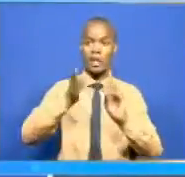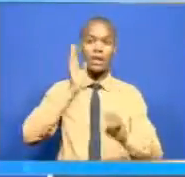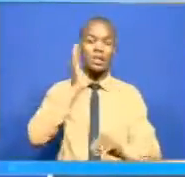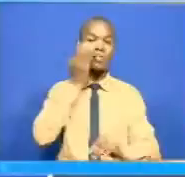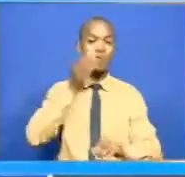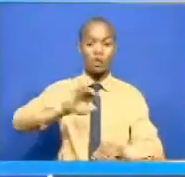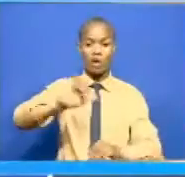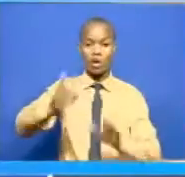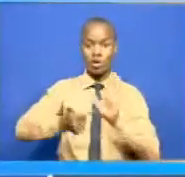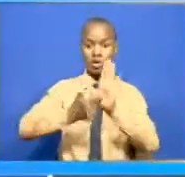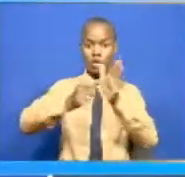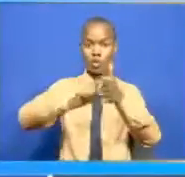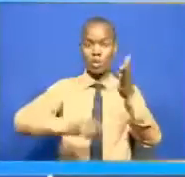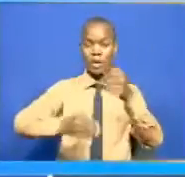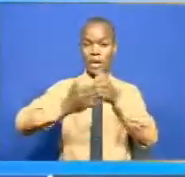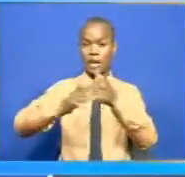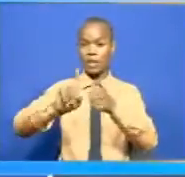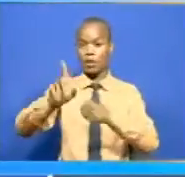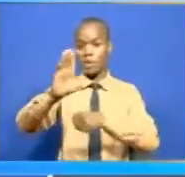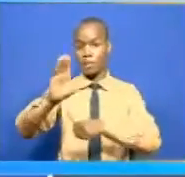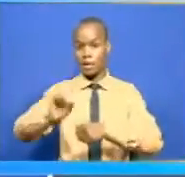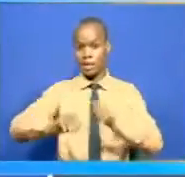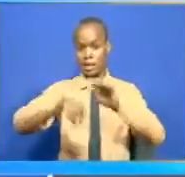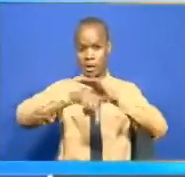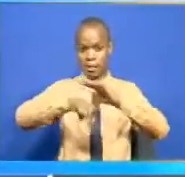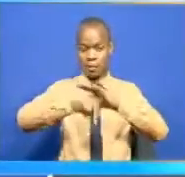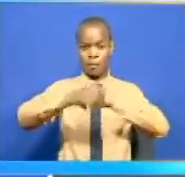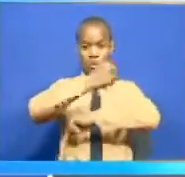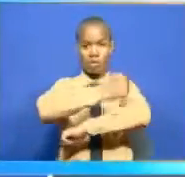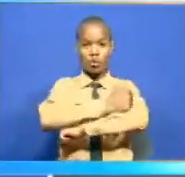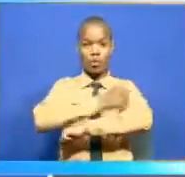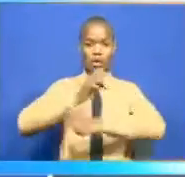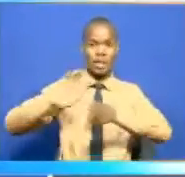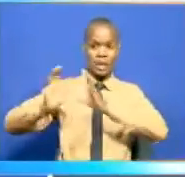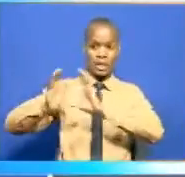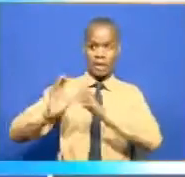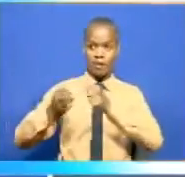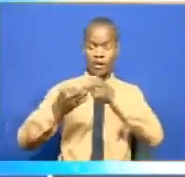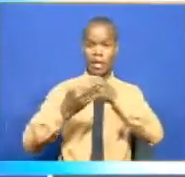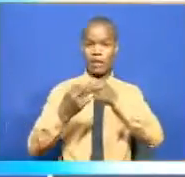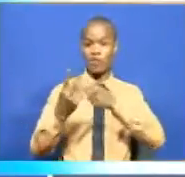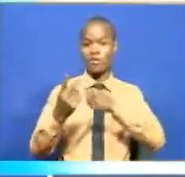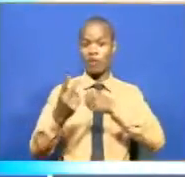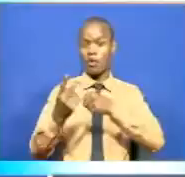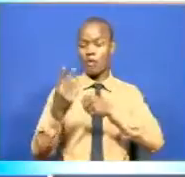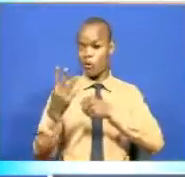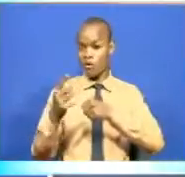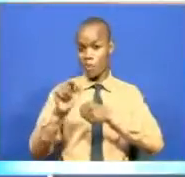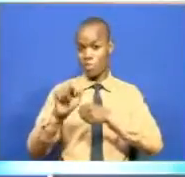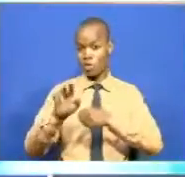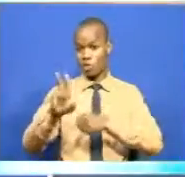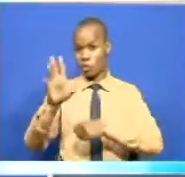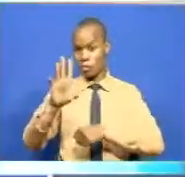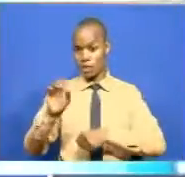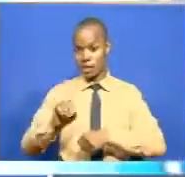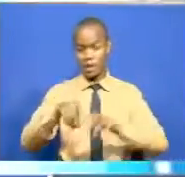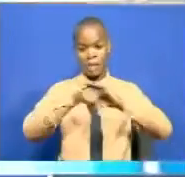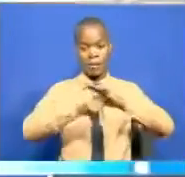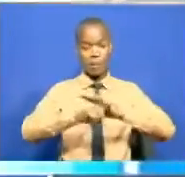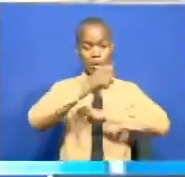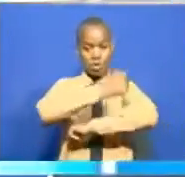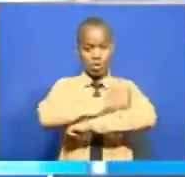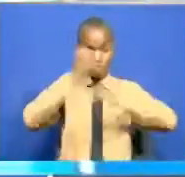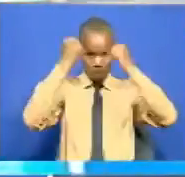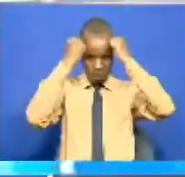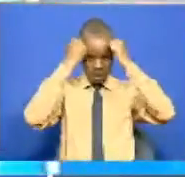impressive 91% turnout in primary schools. In Kilifi, 84.2% of primary school learners have reported